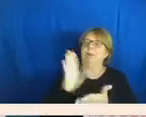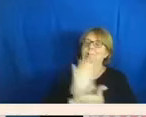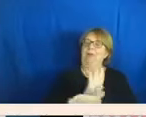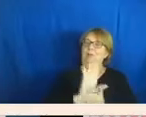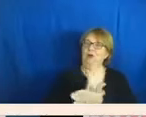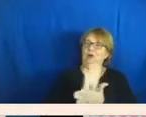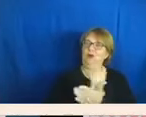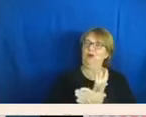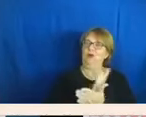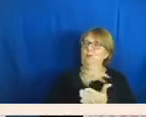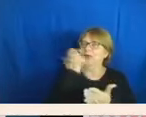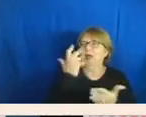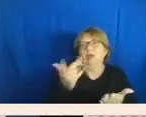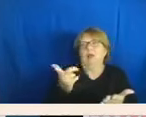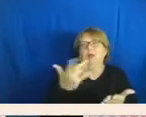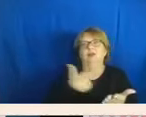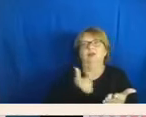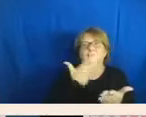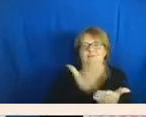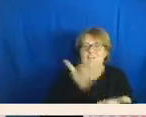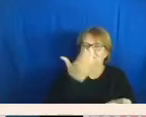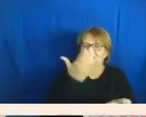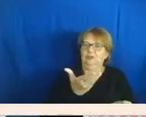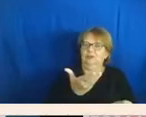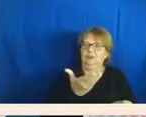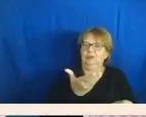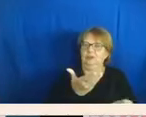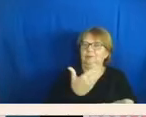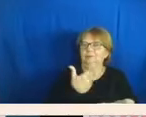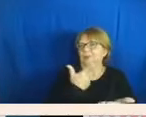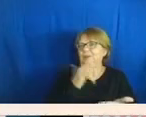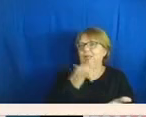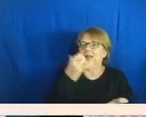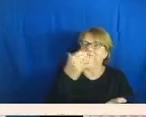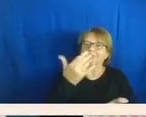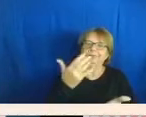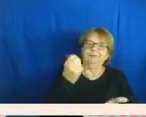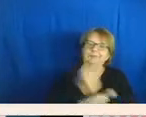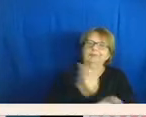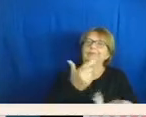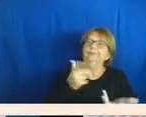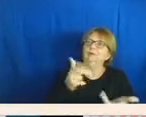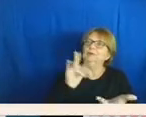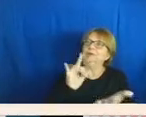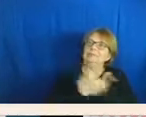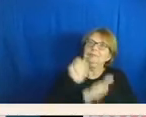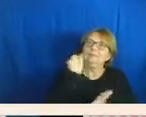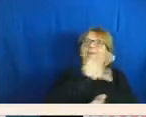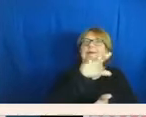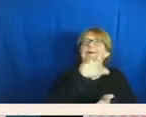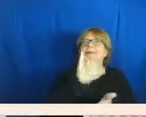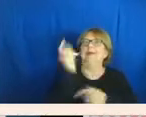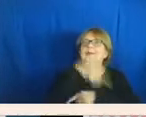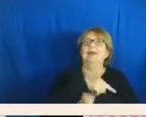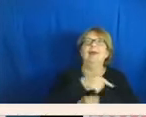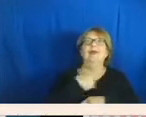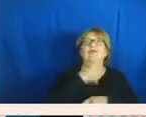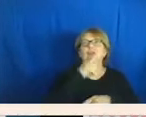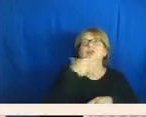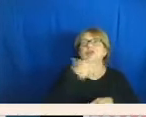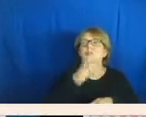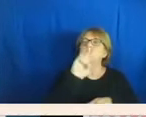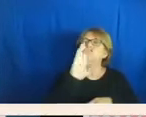You have verification, you have that stamp that you sent in on one particular date, and you have really good records. And believe me,